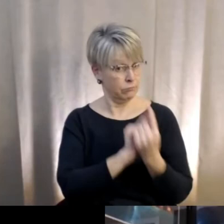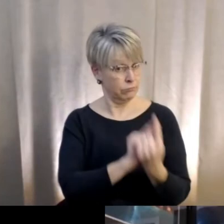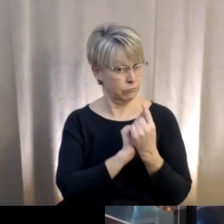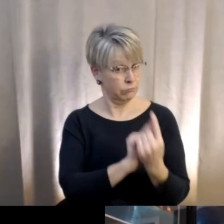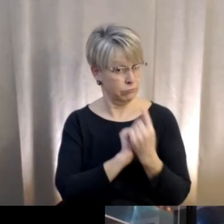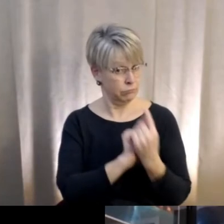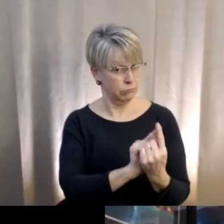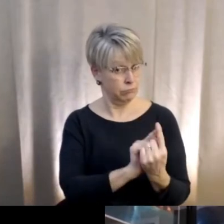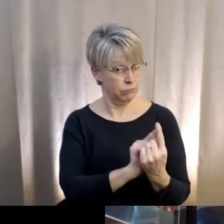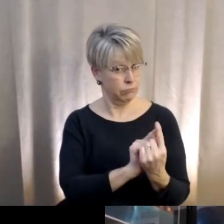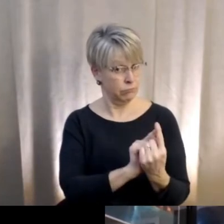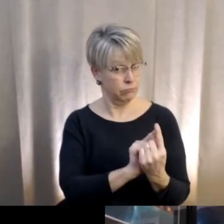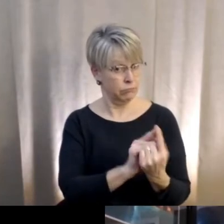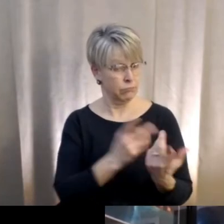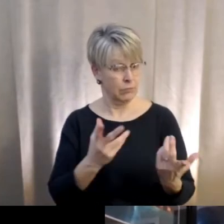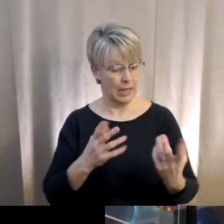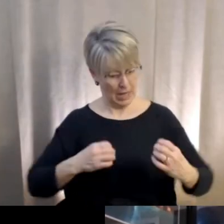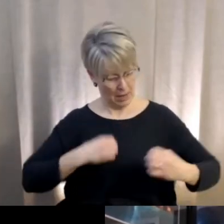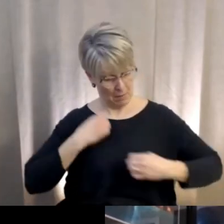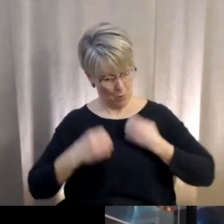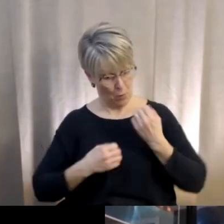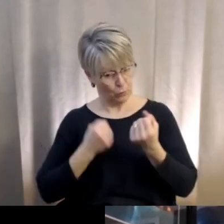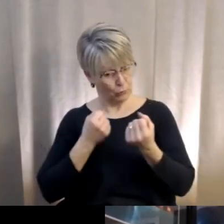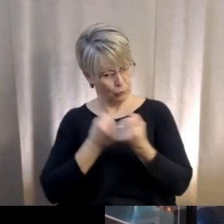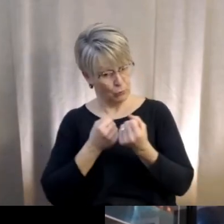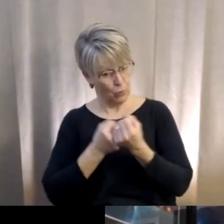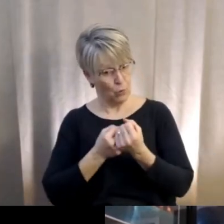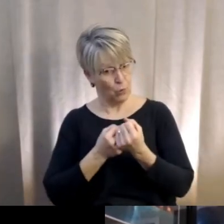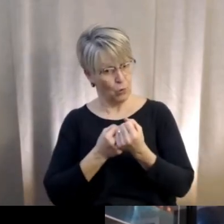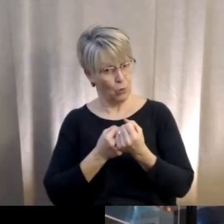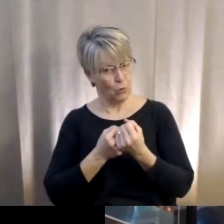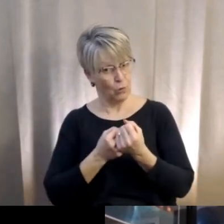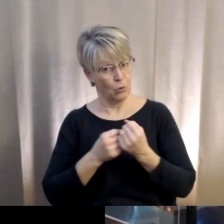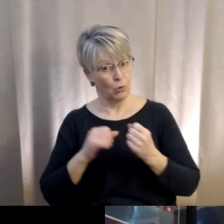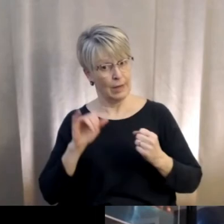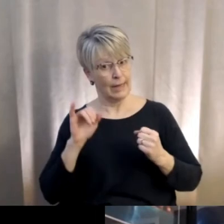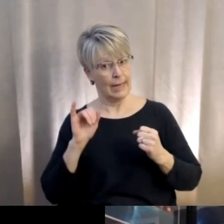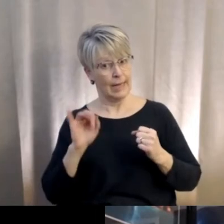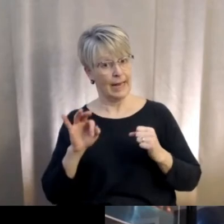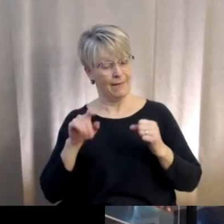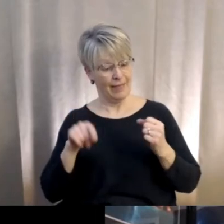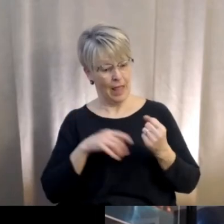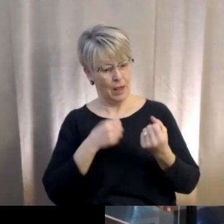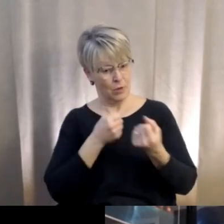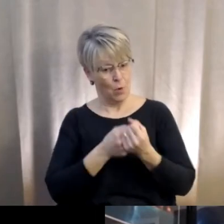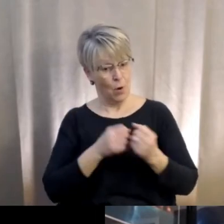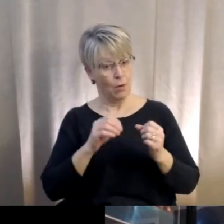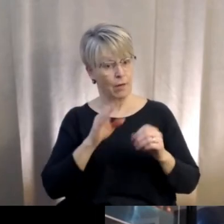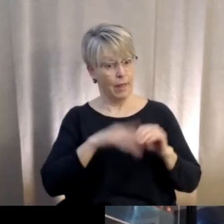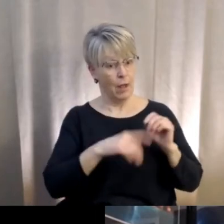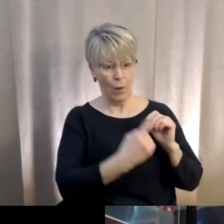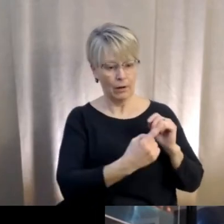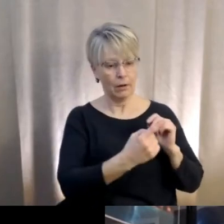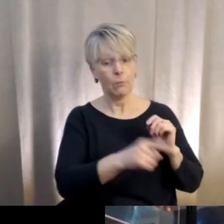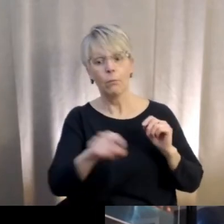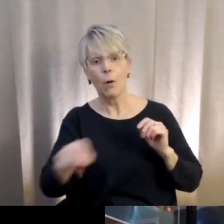would look more at like emotional support if you wanted the dog to like facilitate, you know, a few family members, and assist